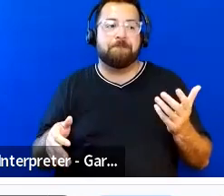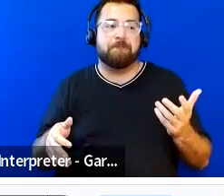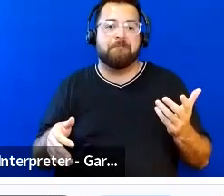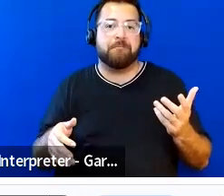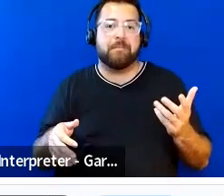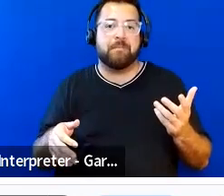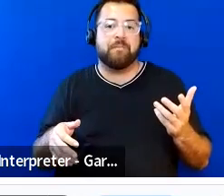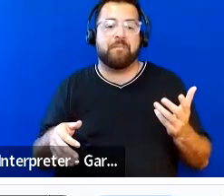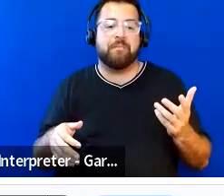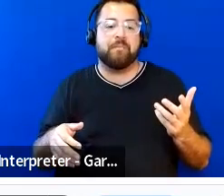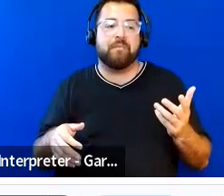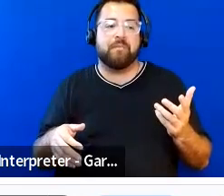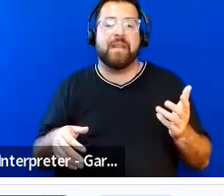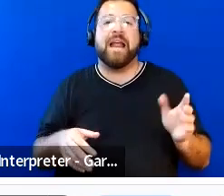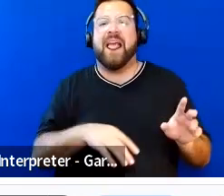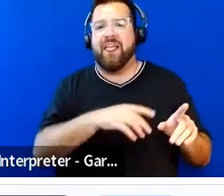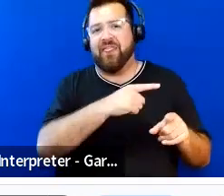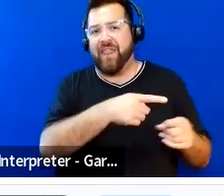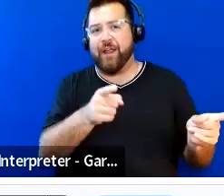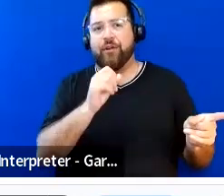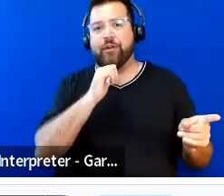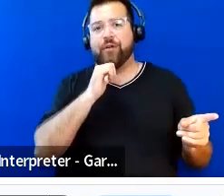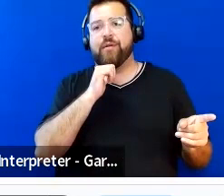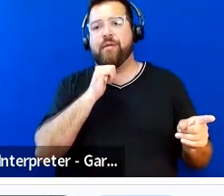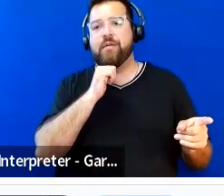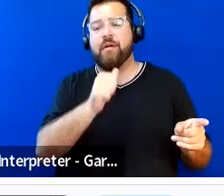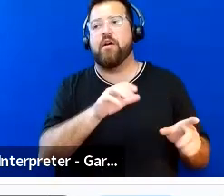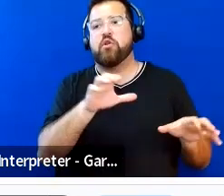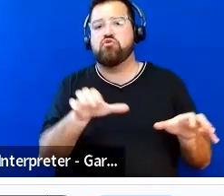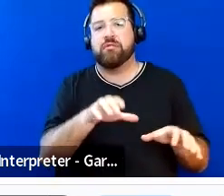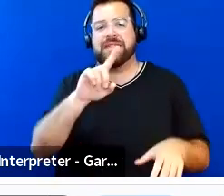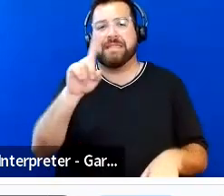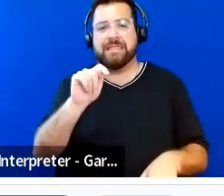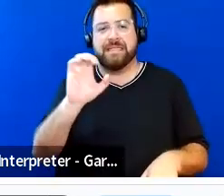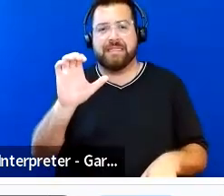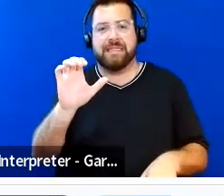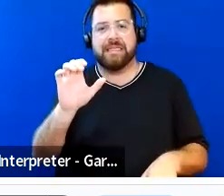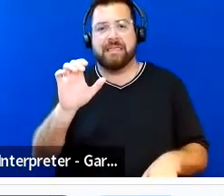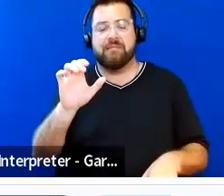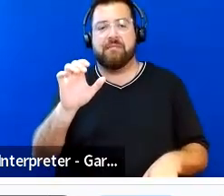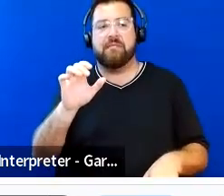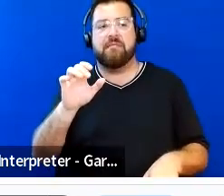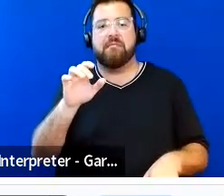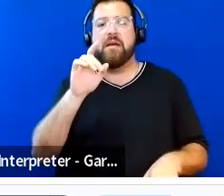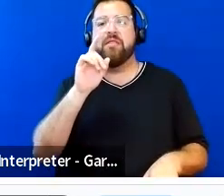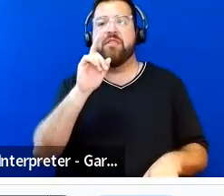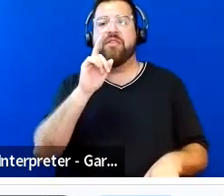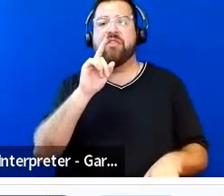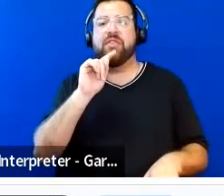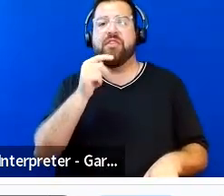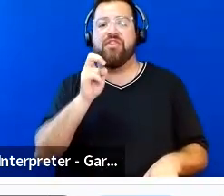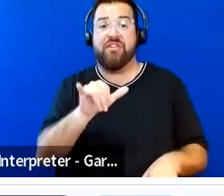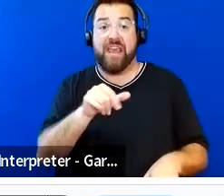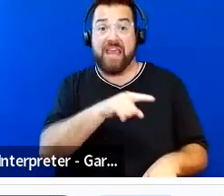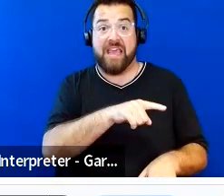they are not doing ZTC, but they have done some work